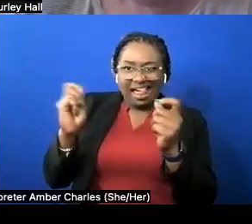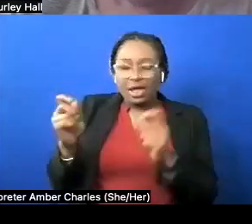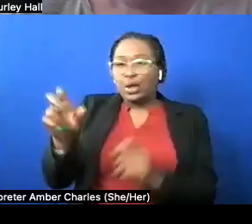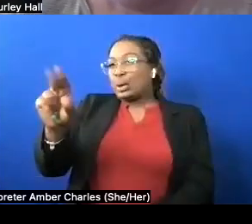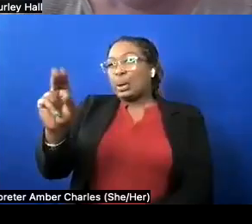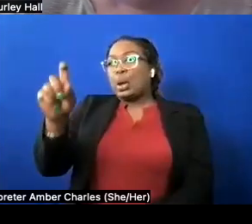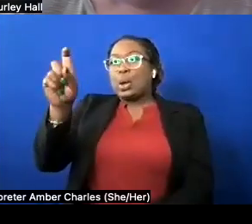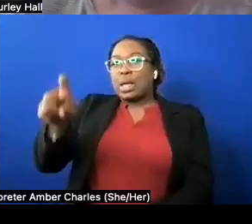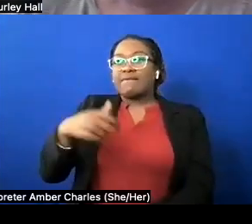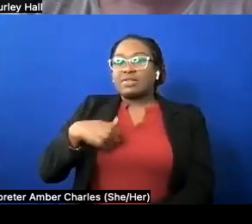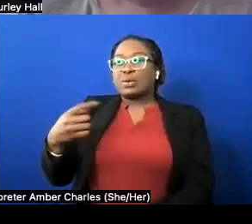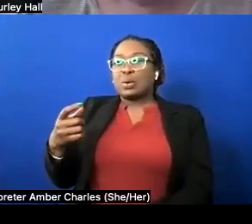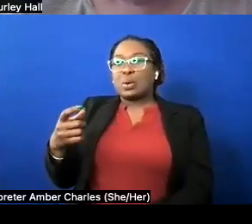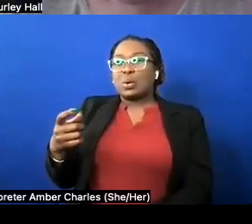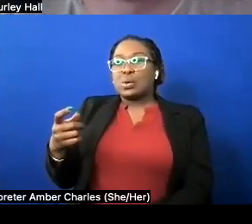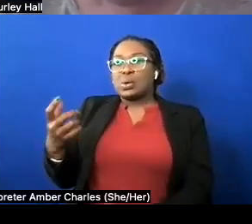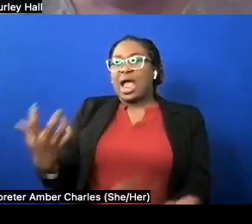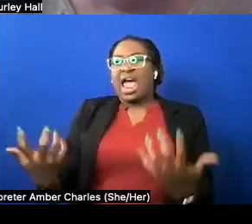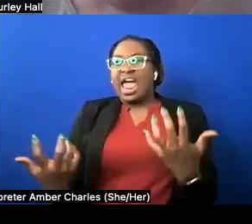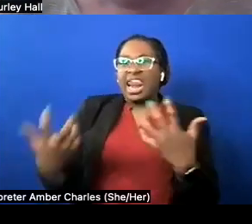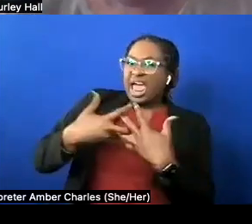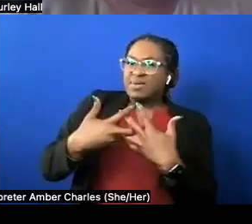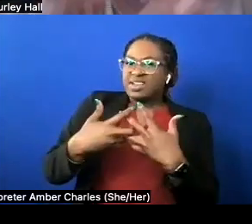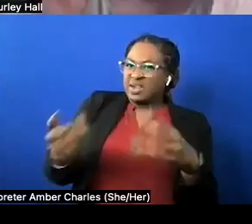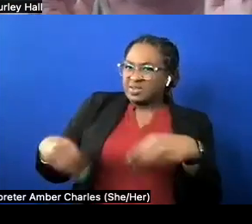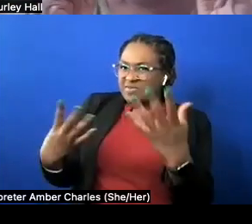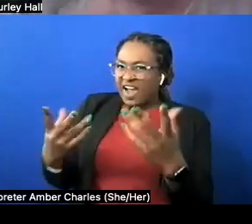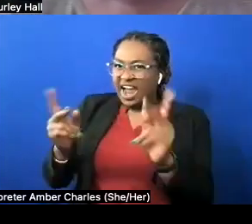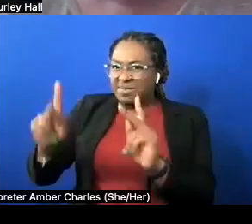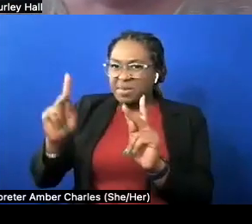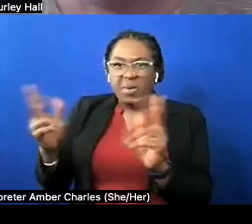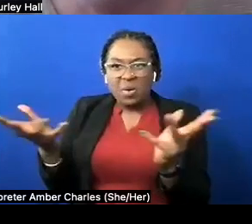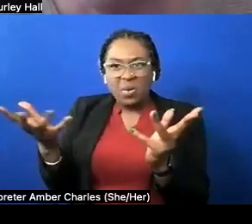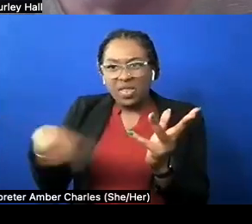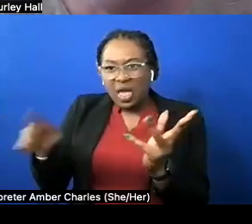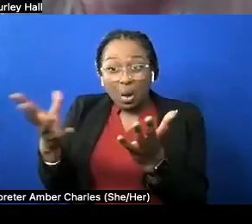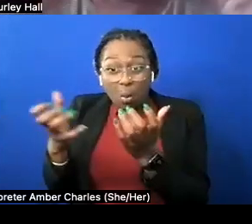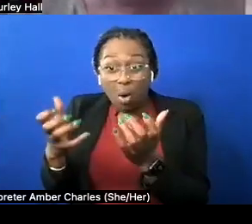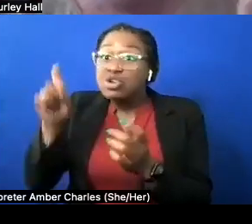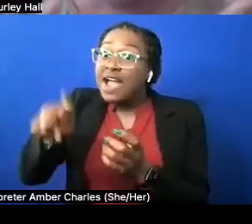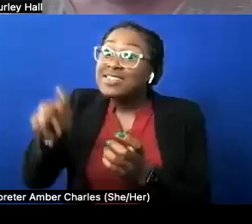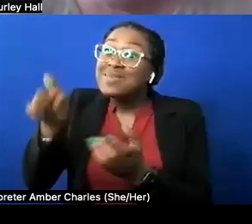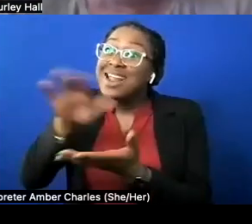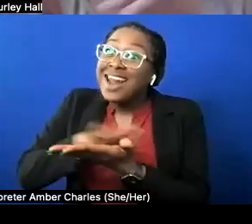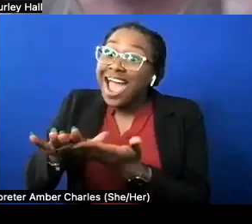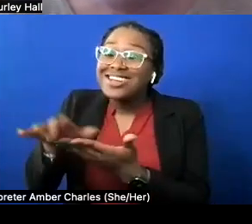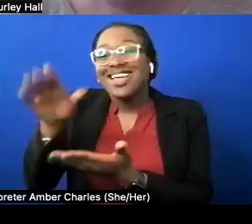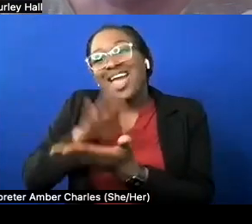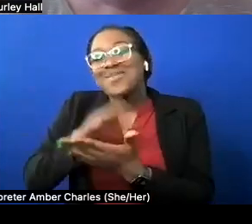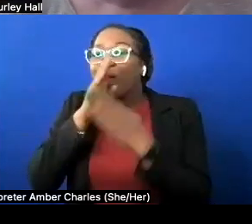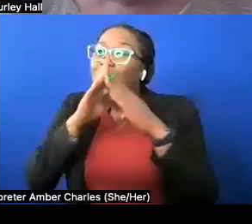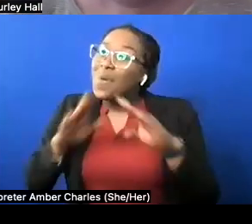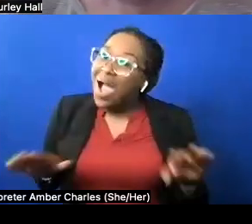you gotta be adapting. You gotta be giving people what they want. You gotta be nice, right? You gotta be kind. You gotta be